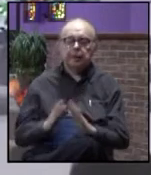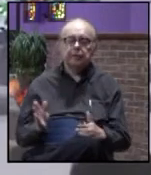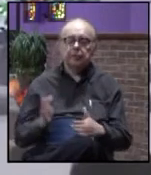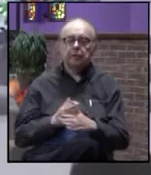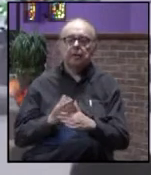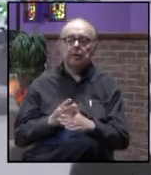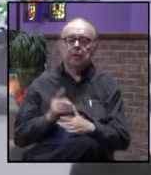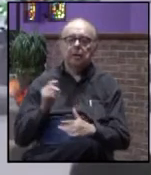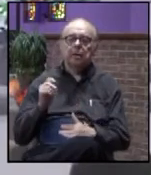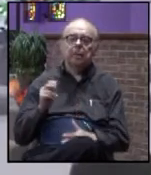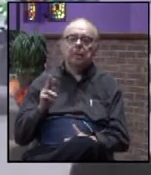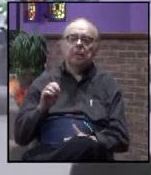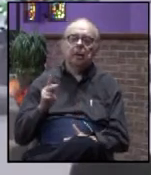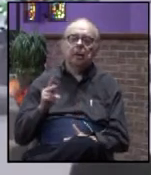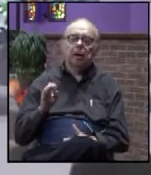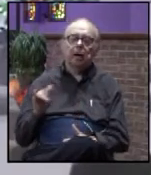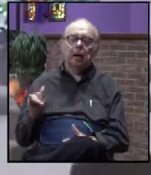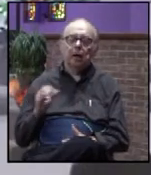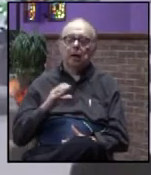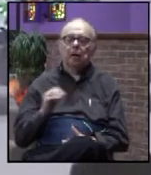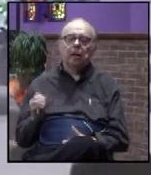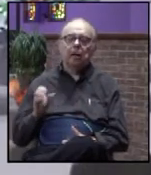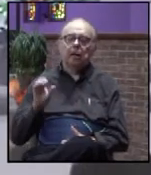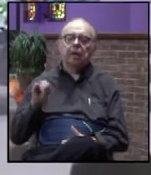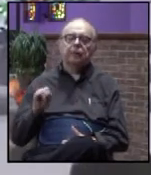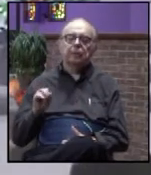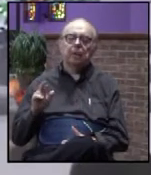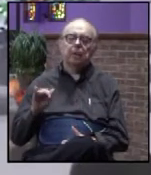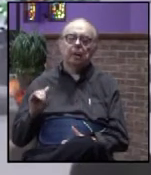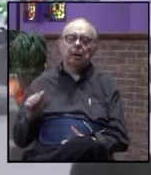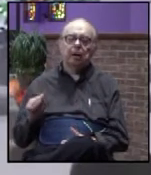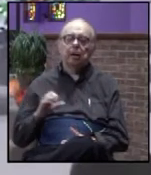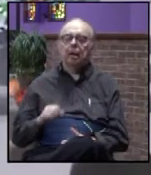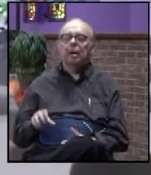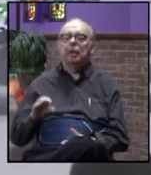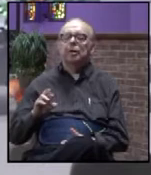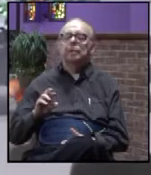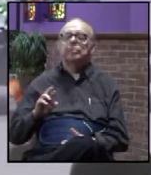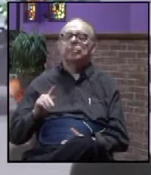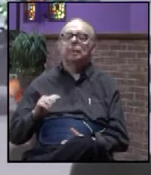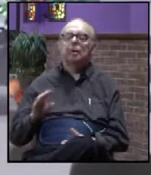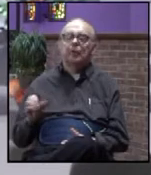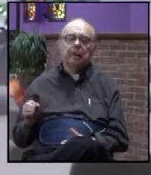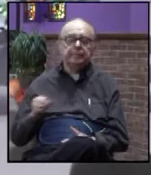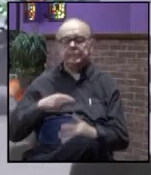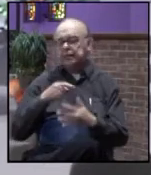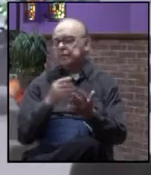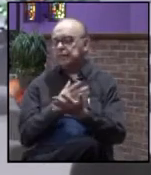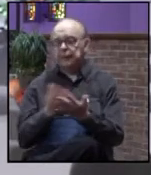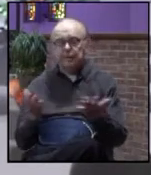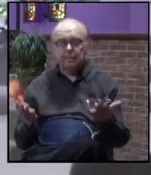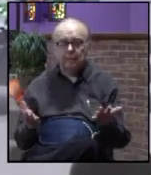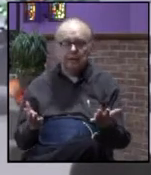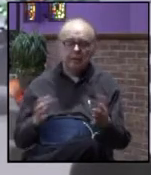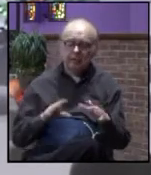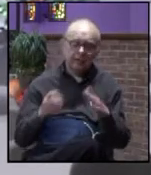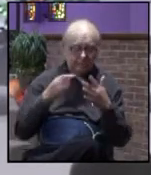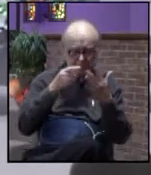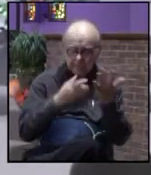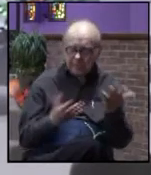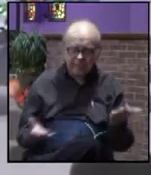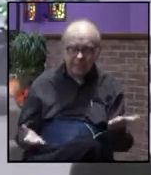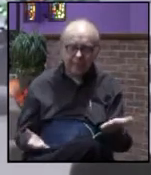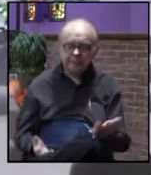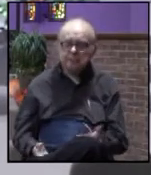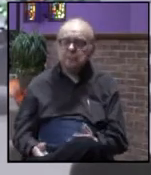Turkey and Syria and the Kurds and this and that, and you're doing this and all of